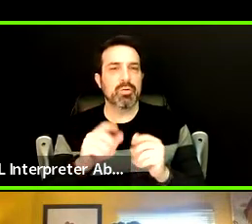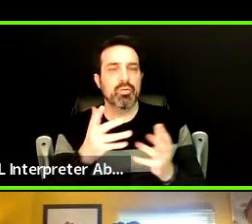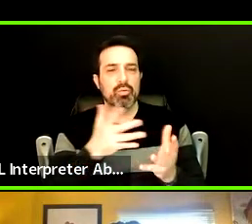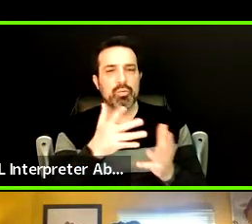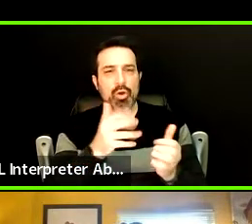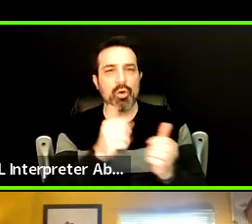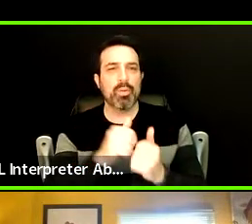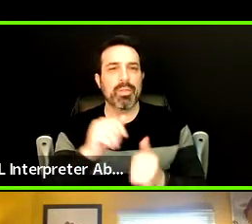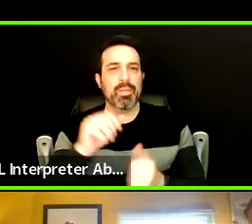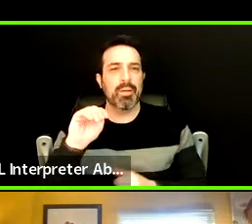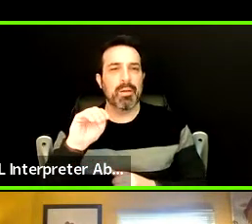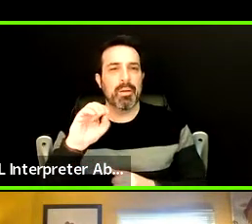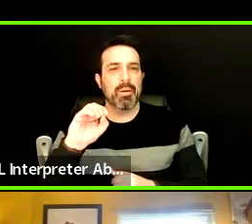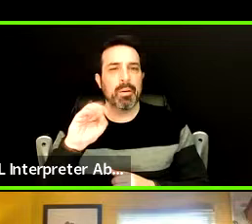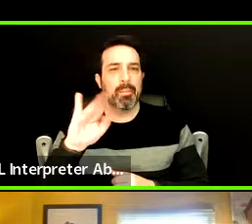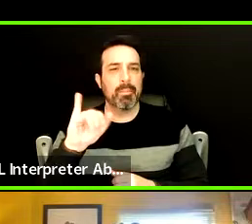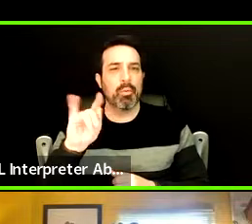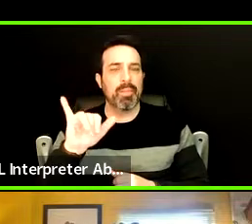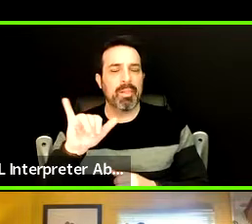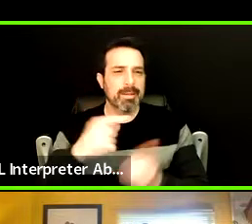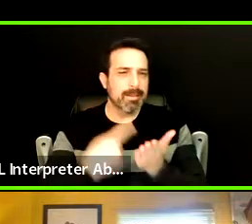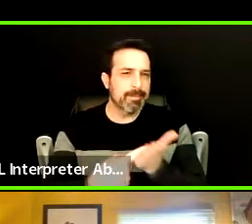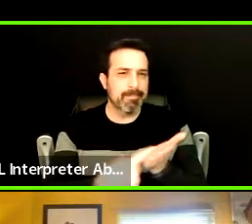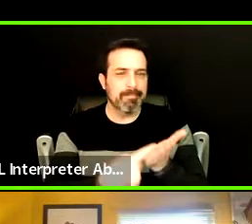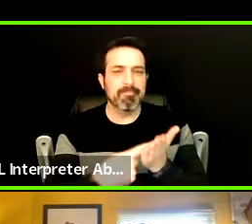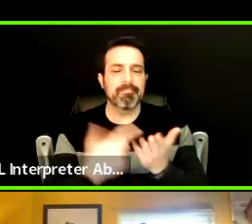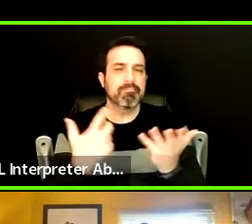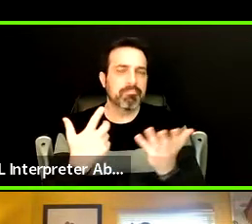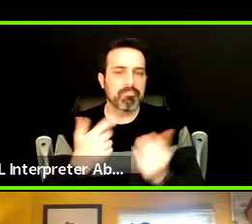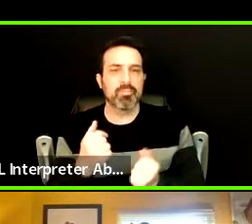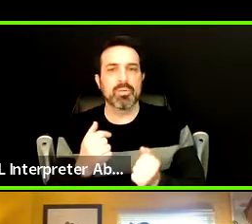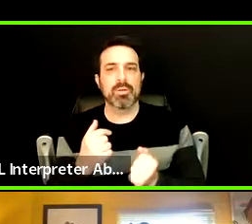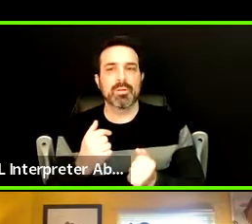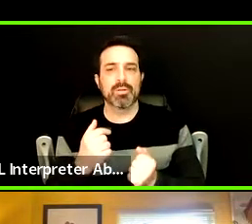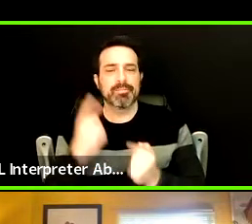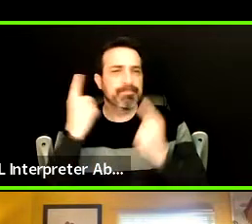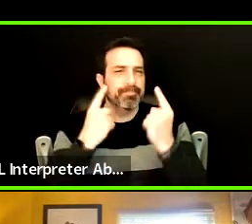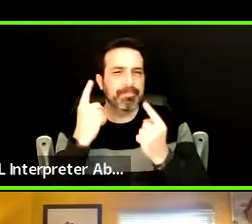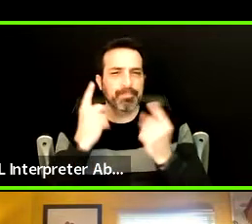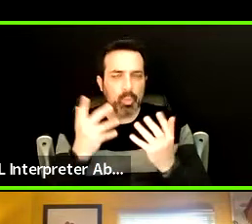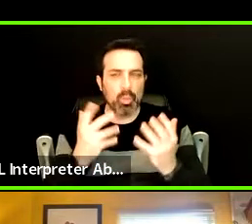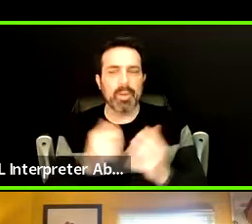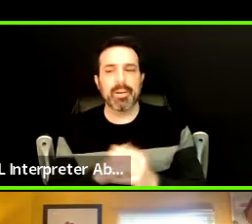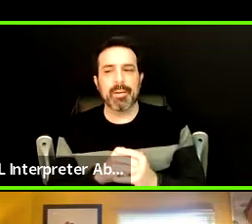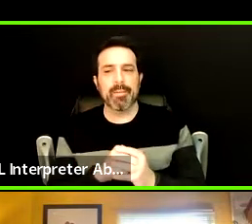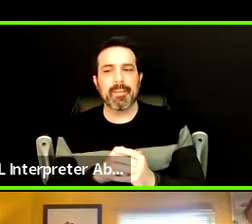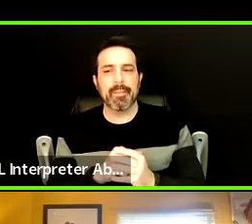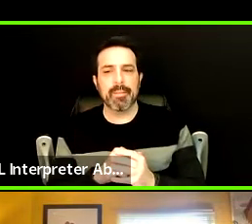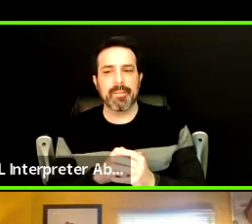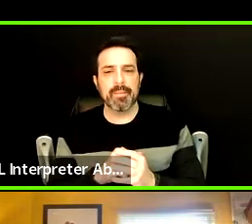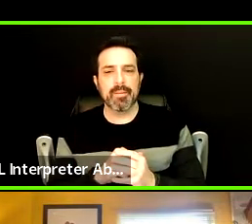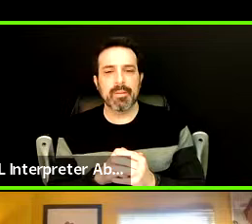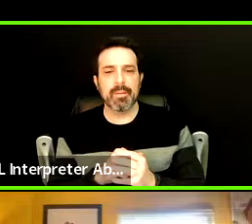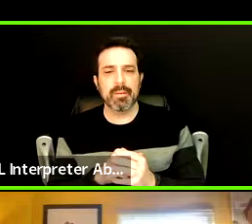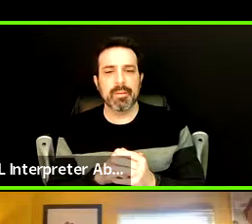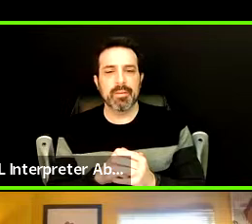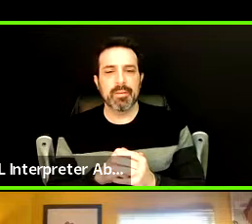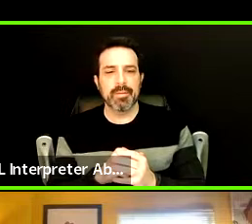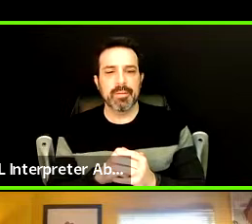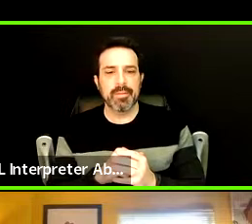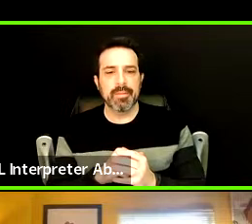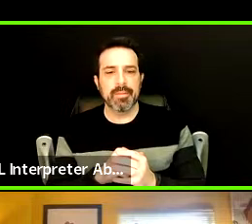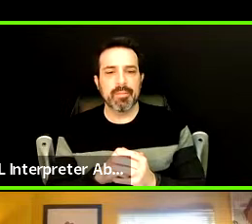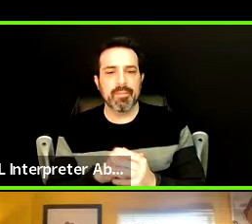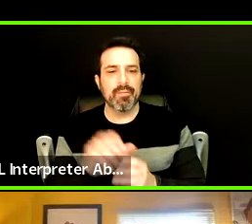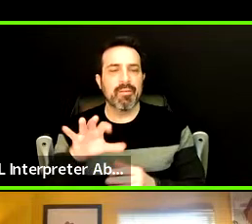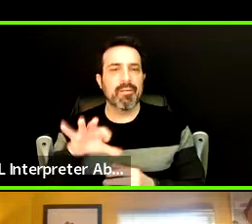mobility piece. Things that were considered were talking about the wayfinding signs specifically